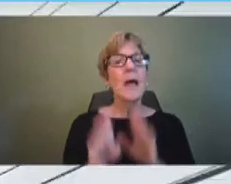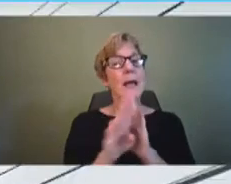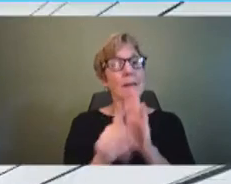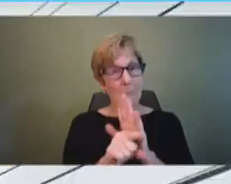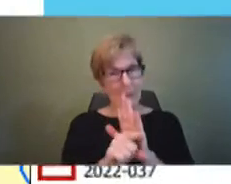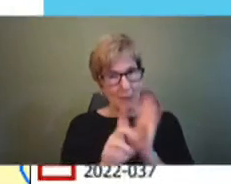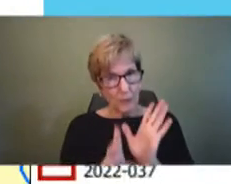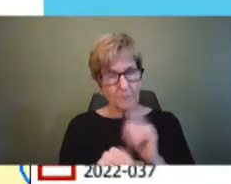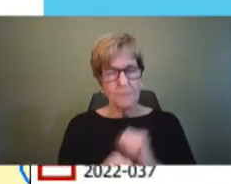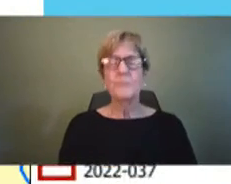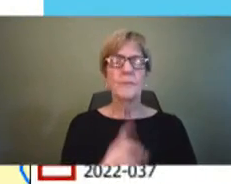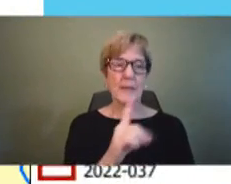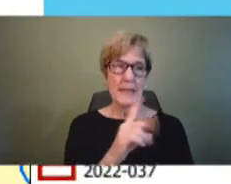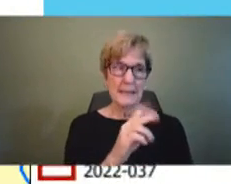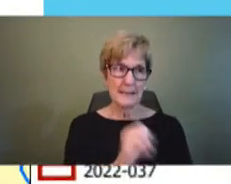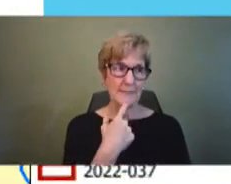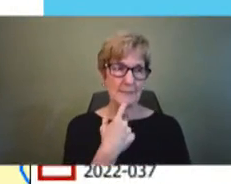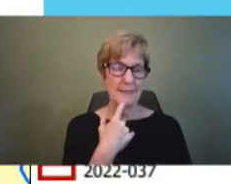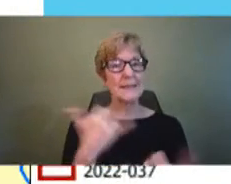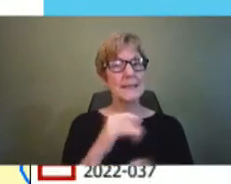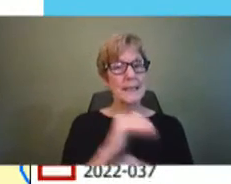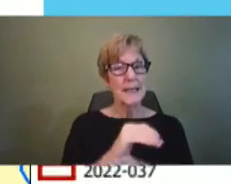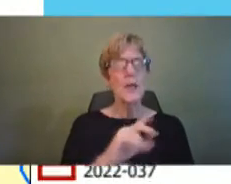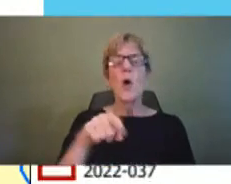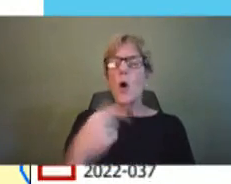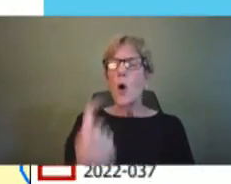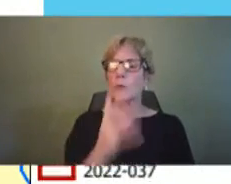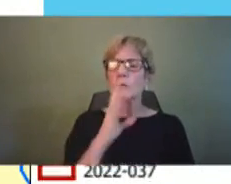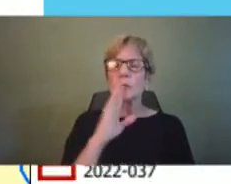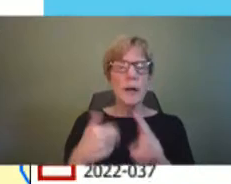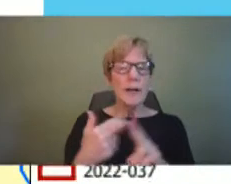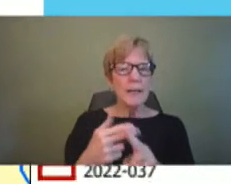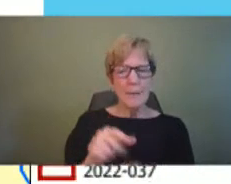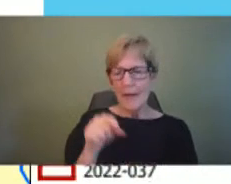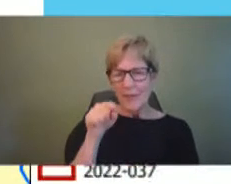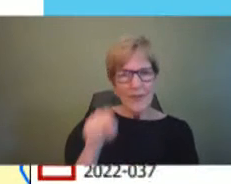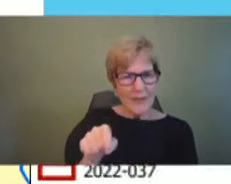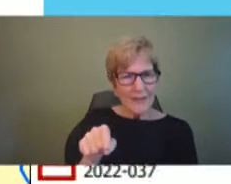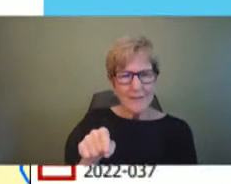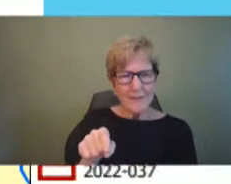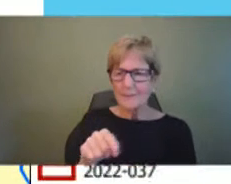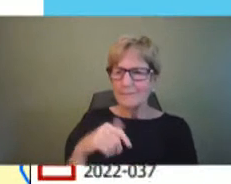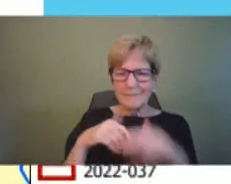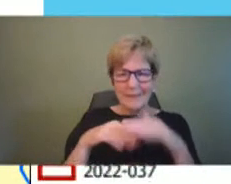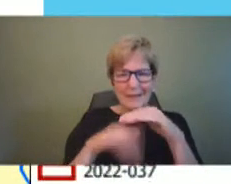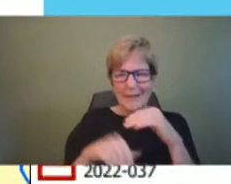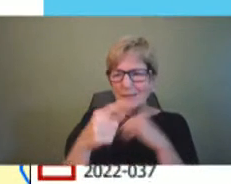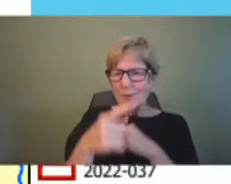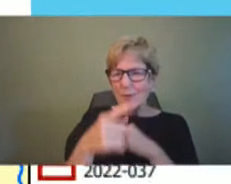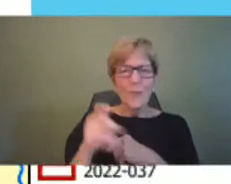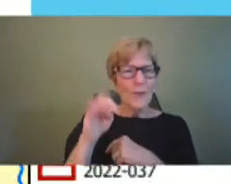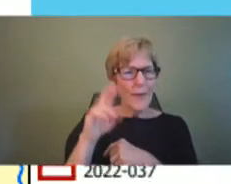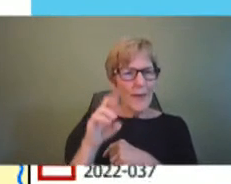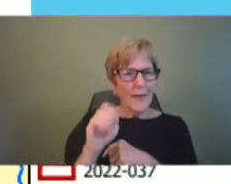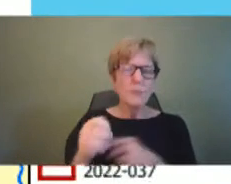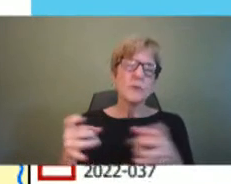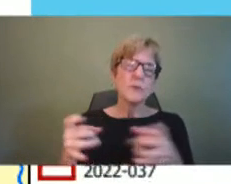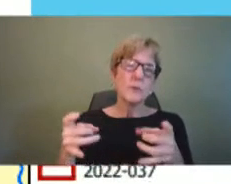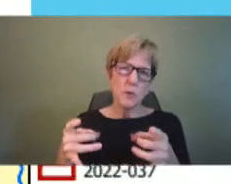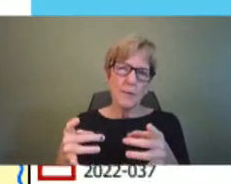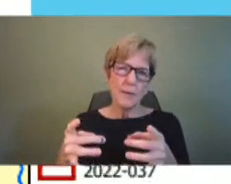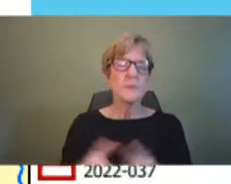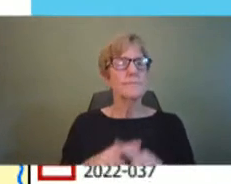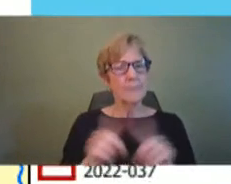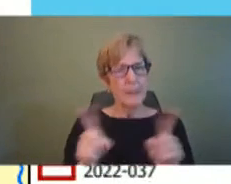Dave mentioned tonight we are only talking about this you know less than a quarter acre parcel that is the Starbucks however when we